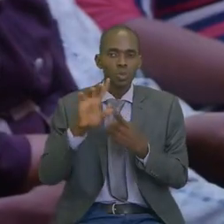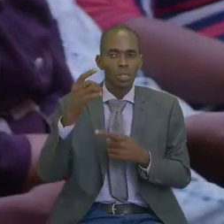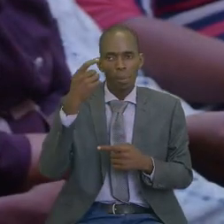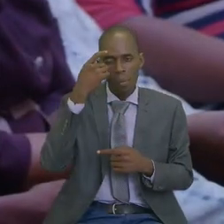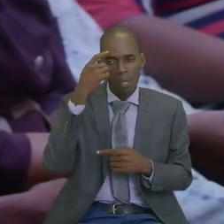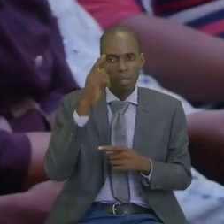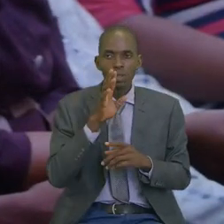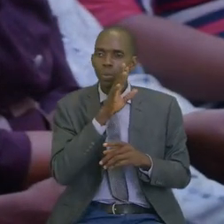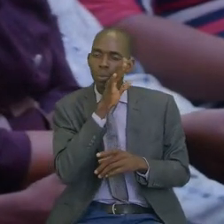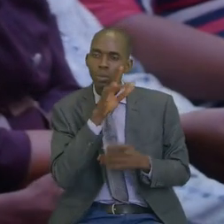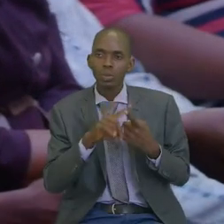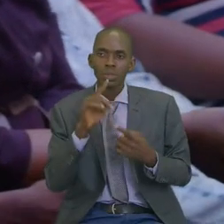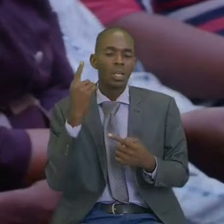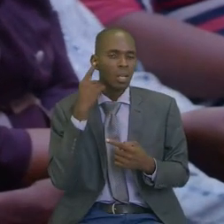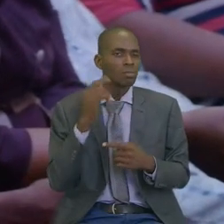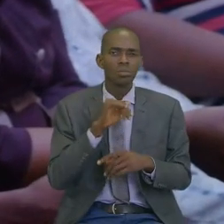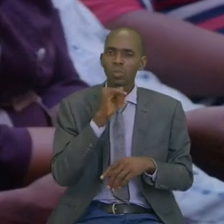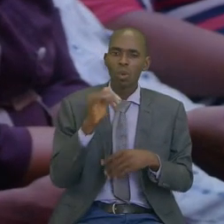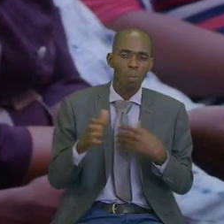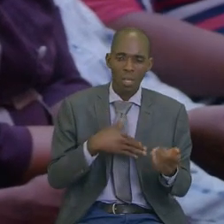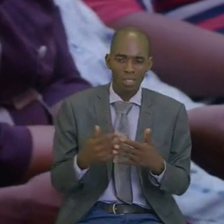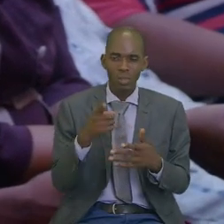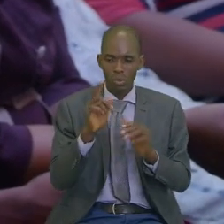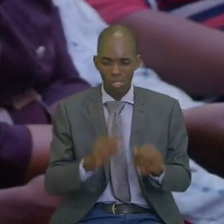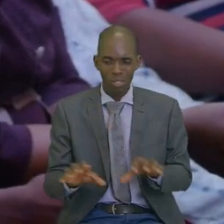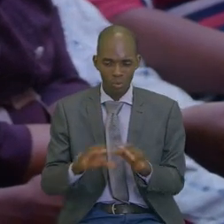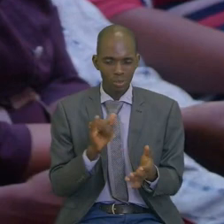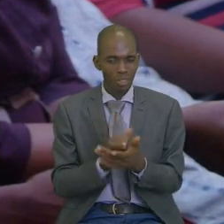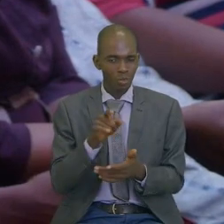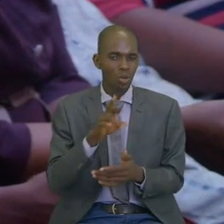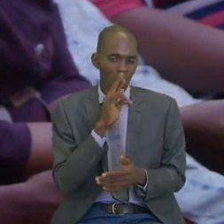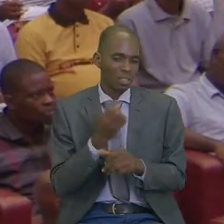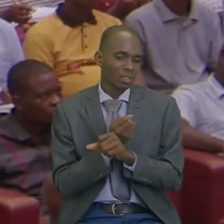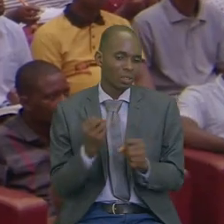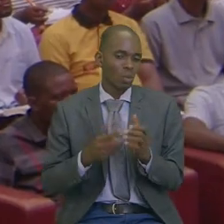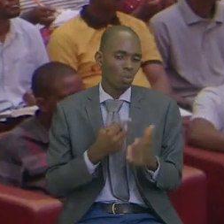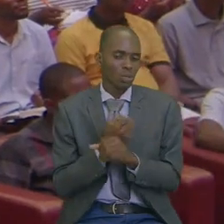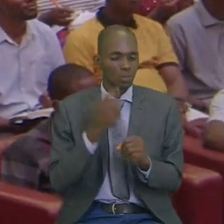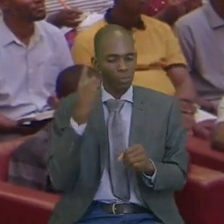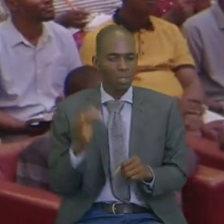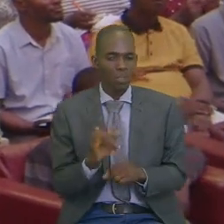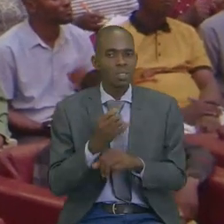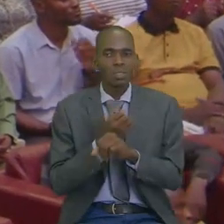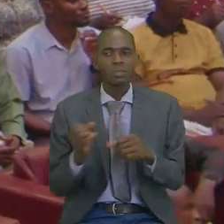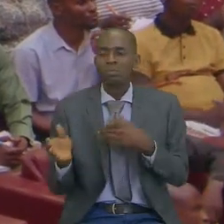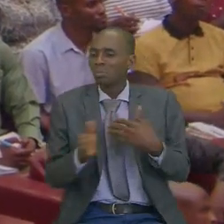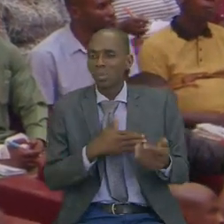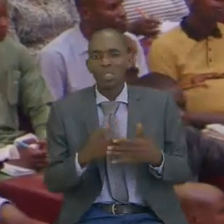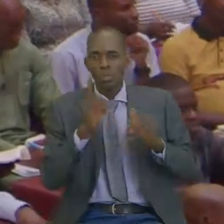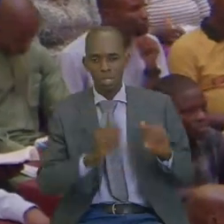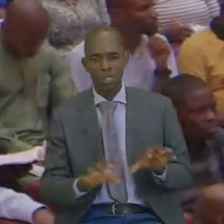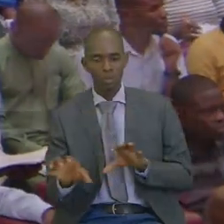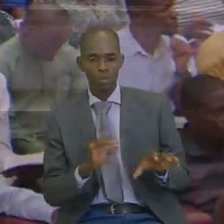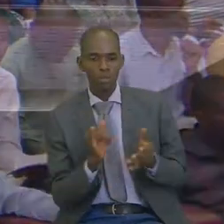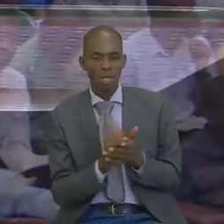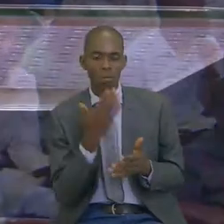telling them, it doesn't matter, you can do that, you believe after all. It doesn't matter, you can go that way, you believe after all. But it says they'll